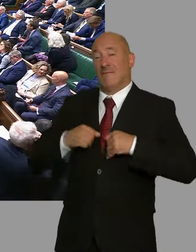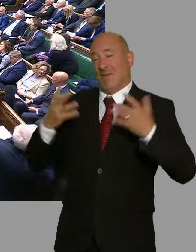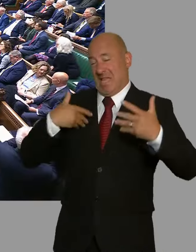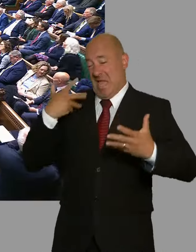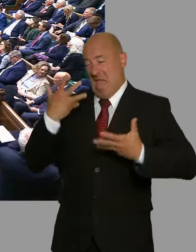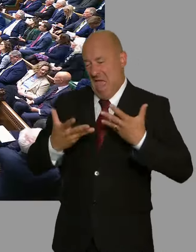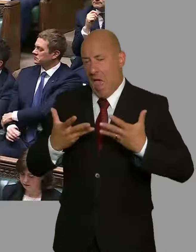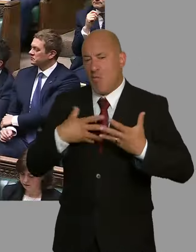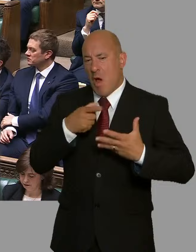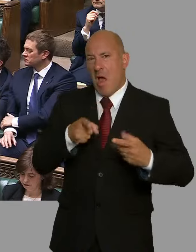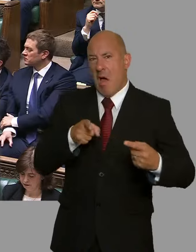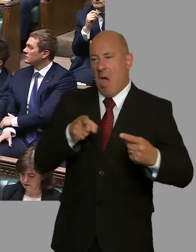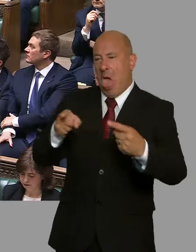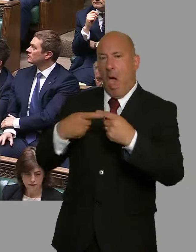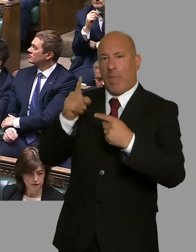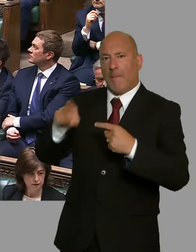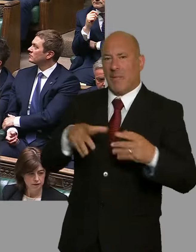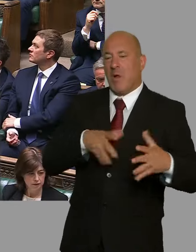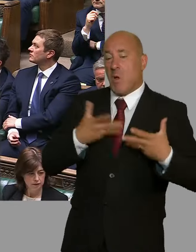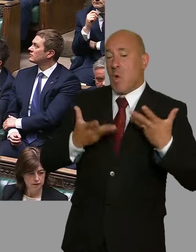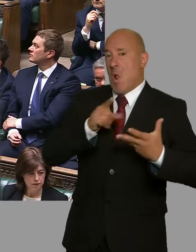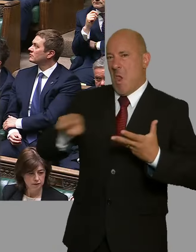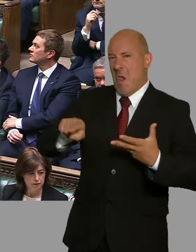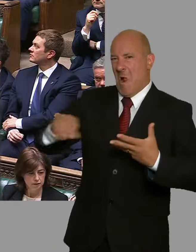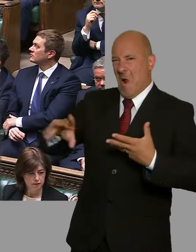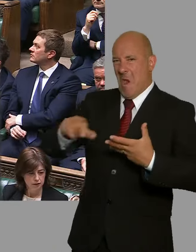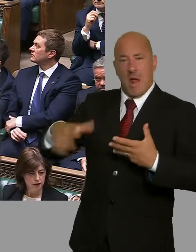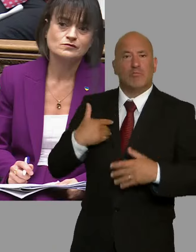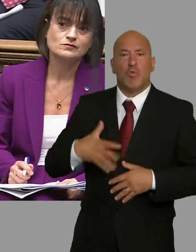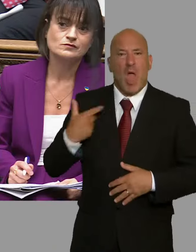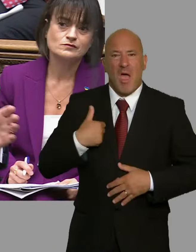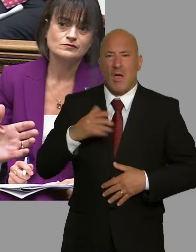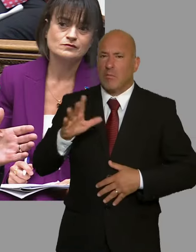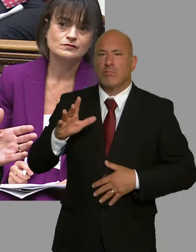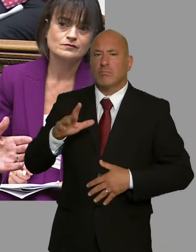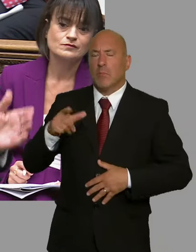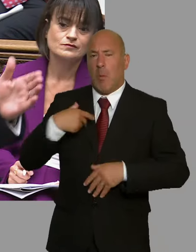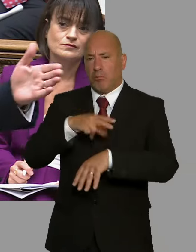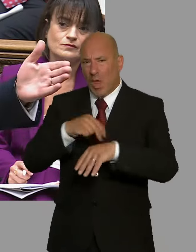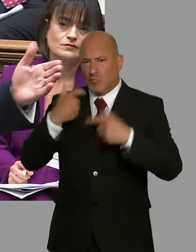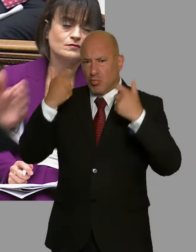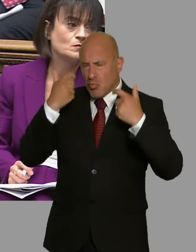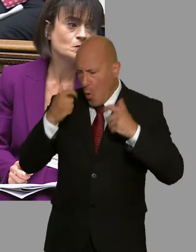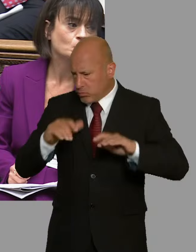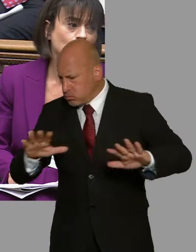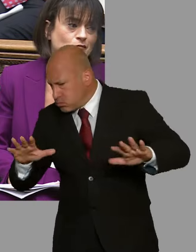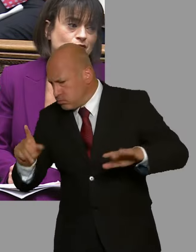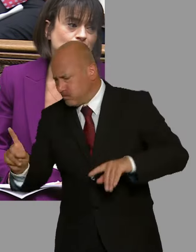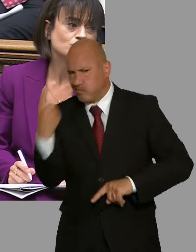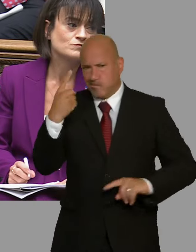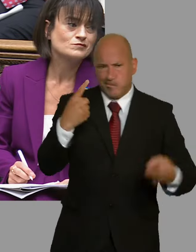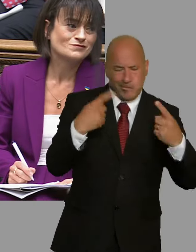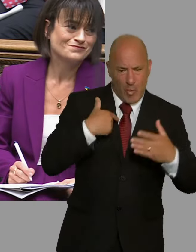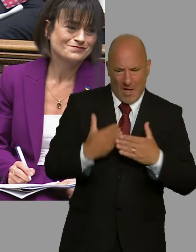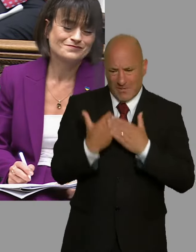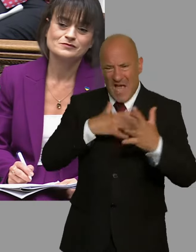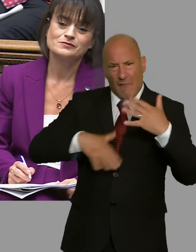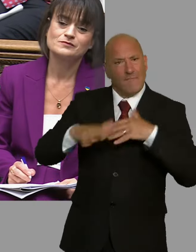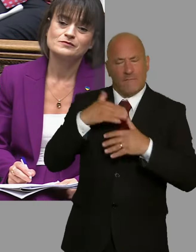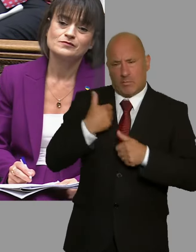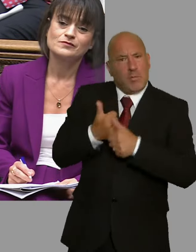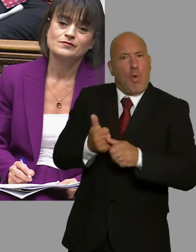Catherine's Hospice in Lostock, which serves wonderfully my constituents of South Ribble, those of Ribble Valley, and some of your constituents of Chorley, Mr.